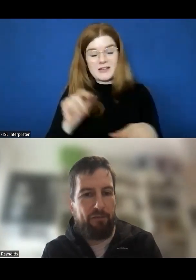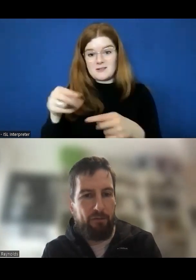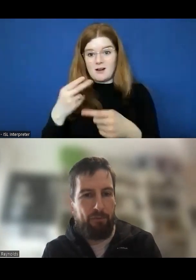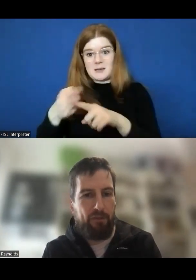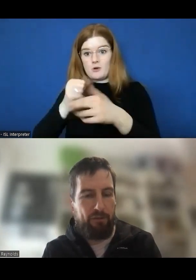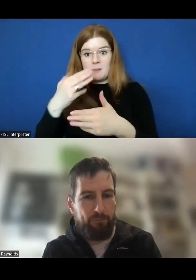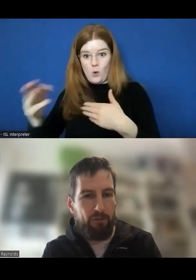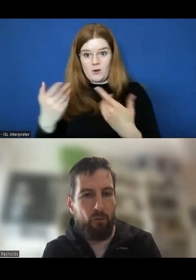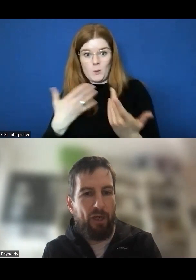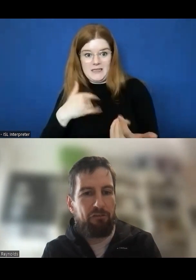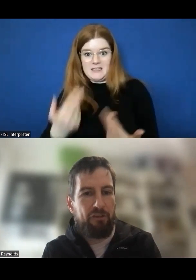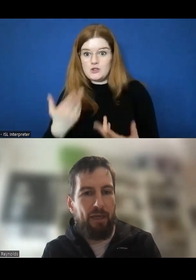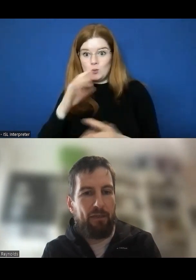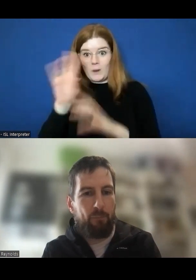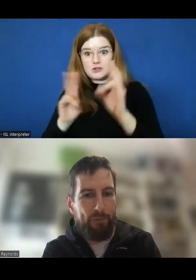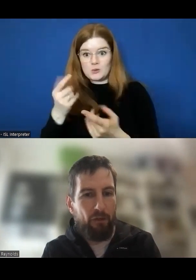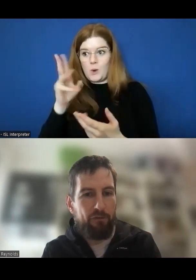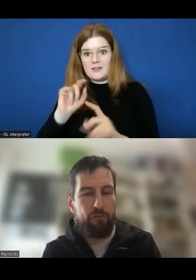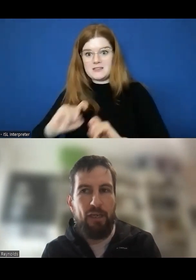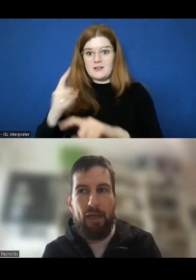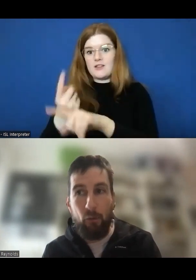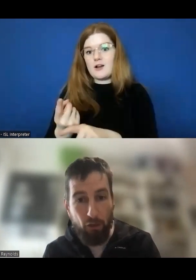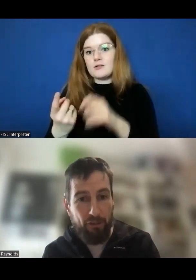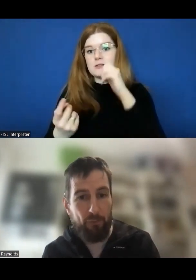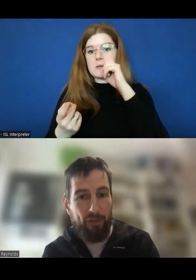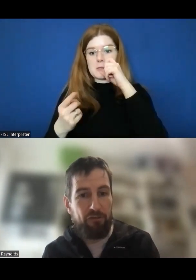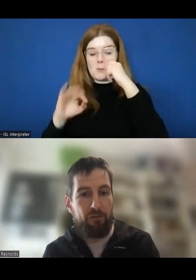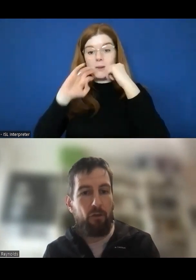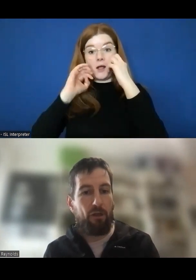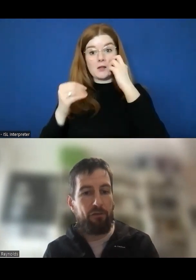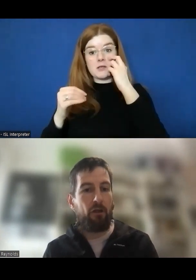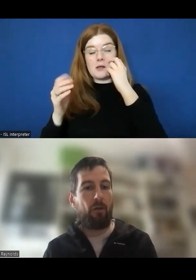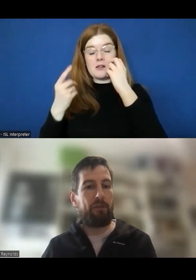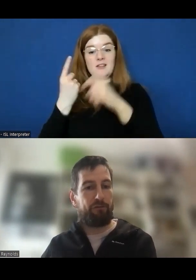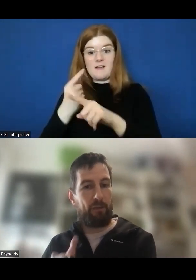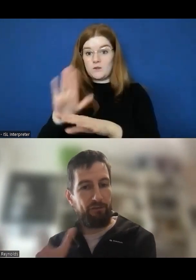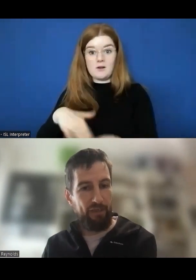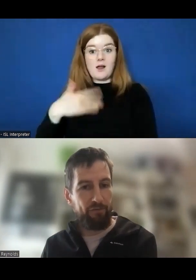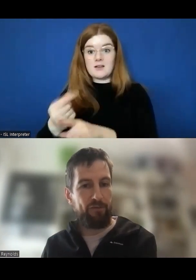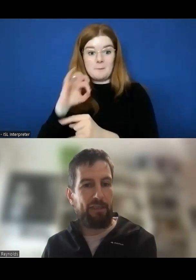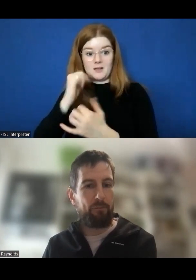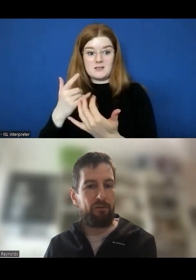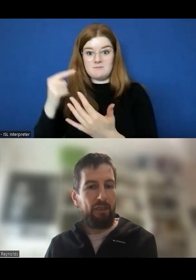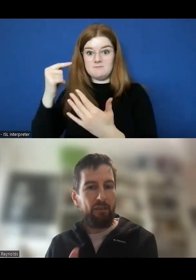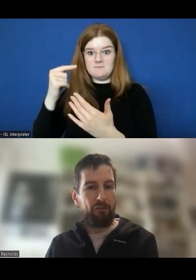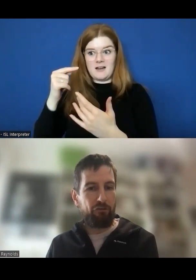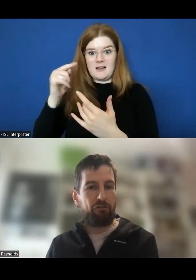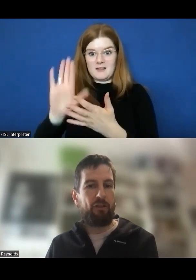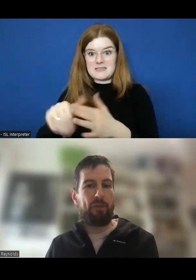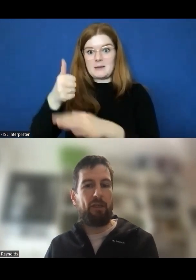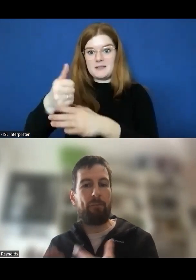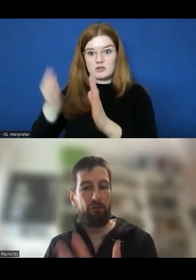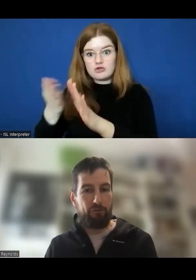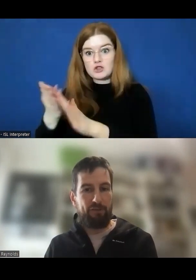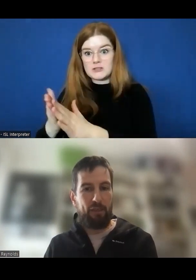temporariness has to be, questioned. And because of how long the occupation has gone on, because of how extensive the settlement construction